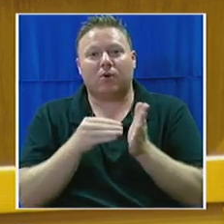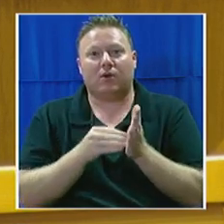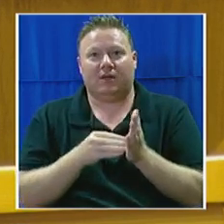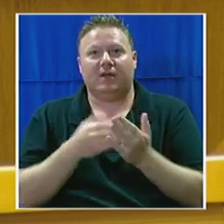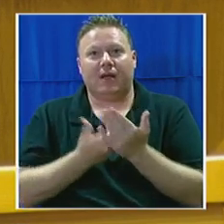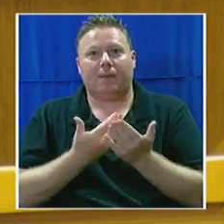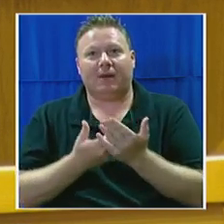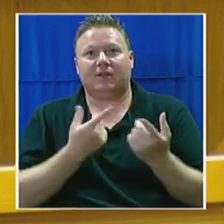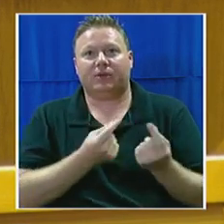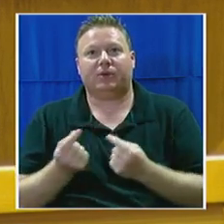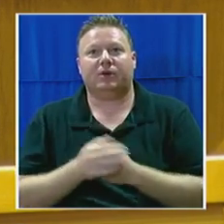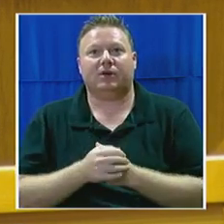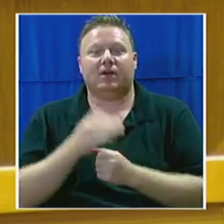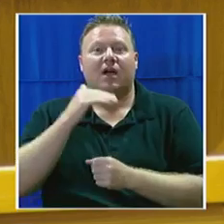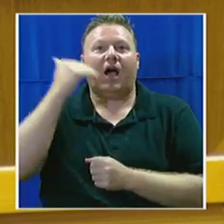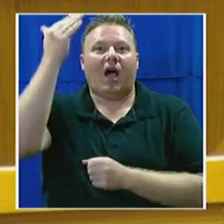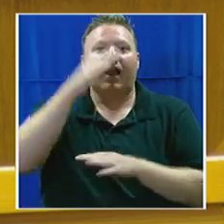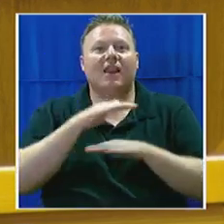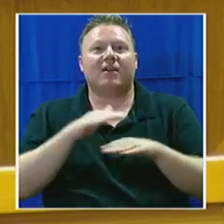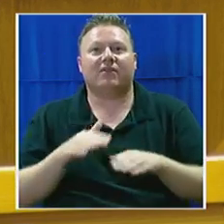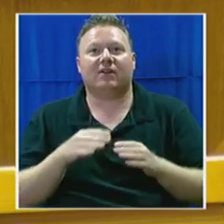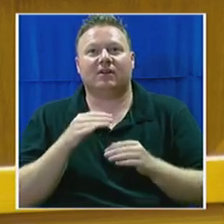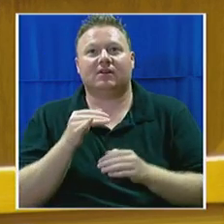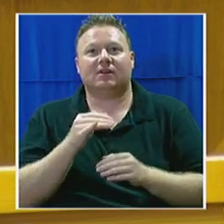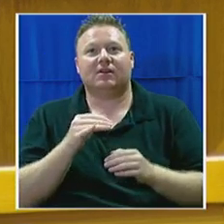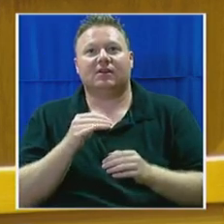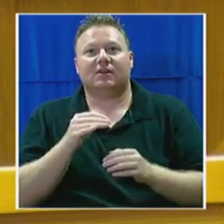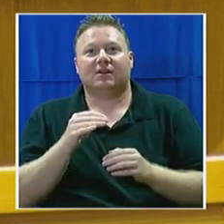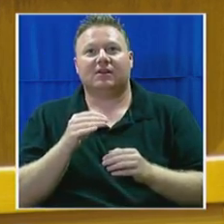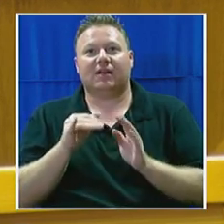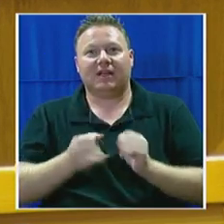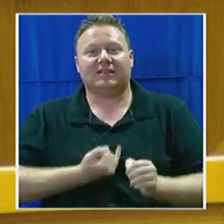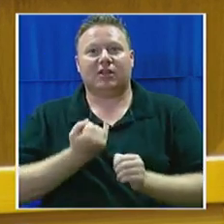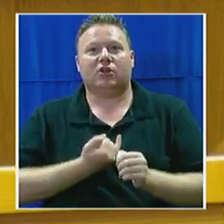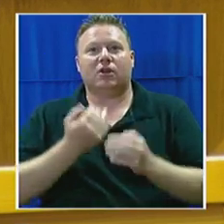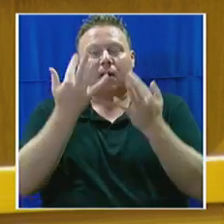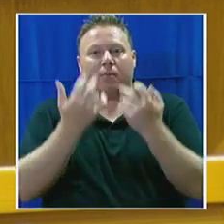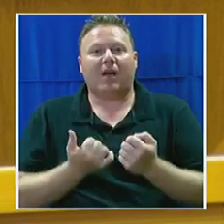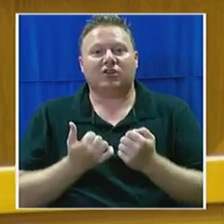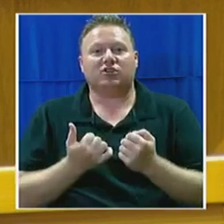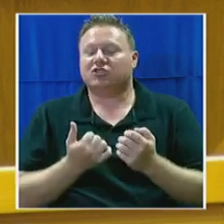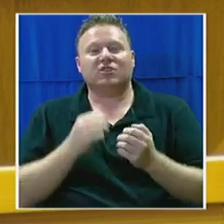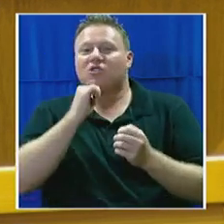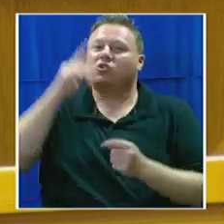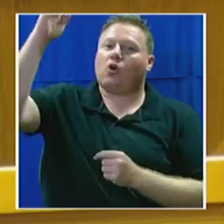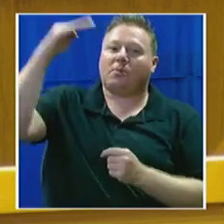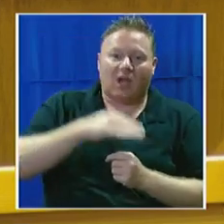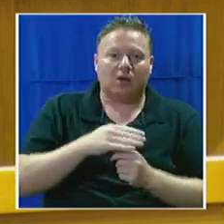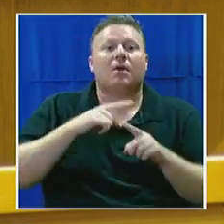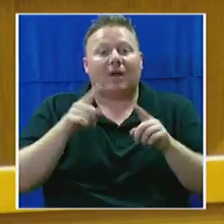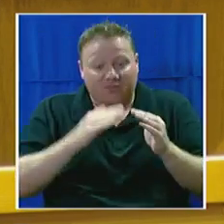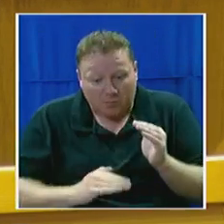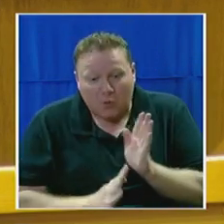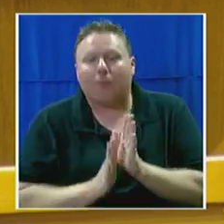to it. Highest level of integrity. The budget process should start from the ground, not a top-down approach, but from the